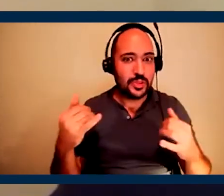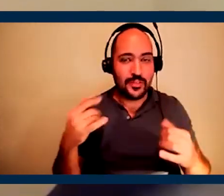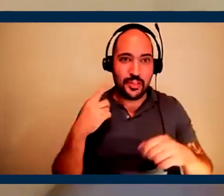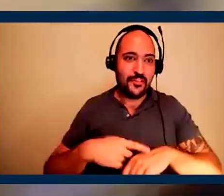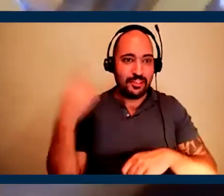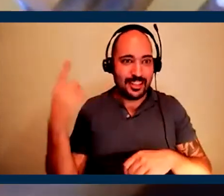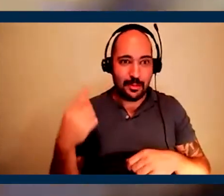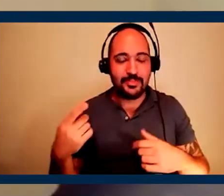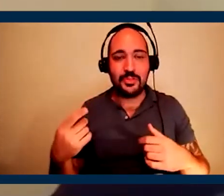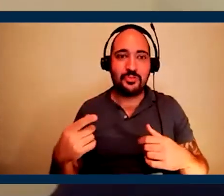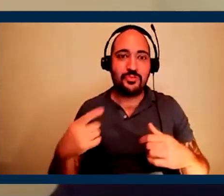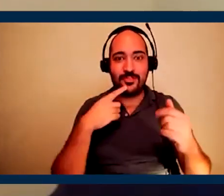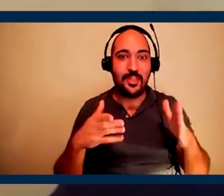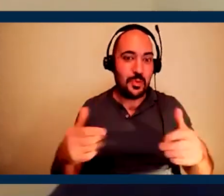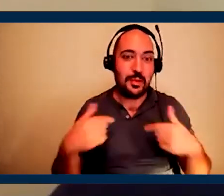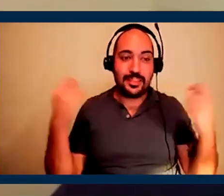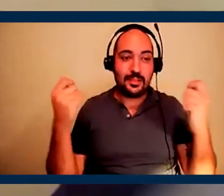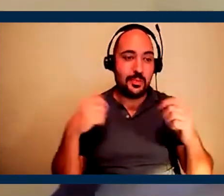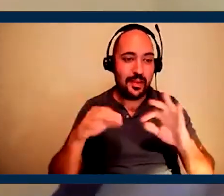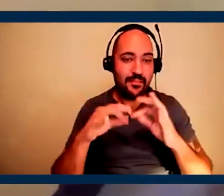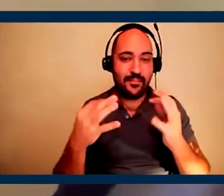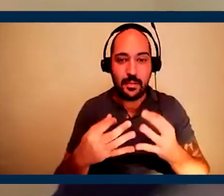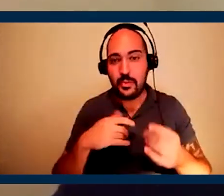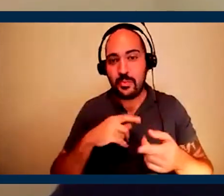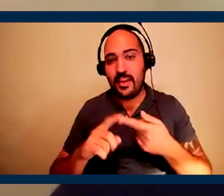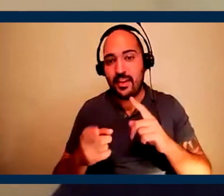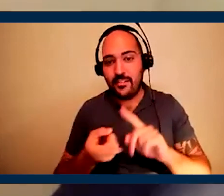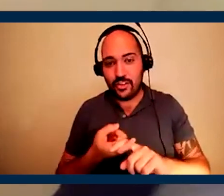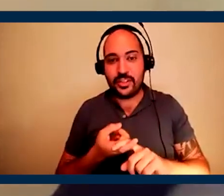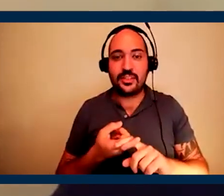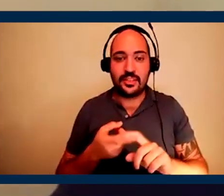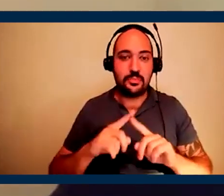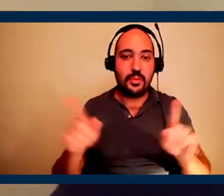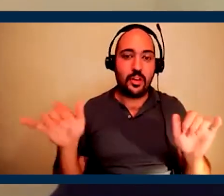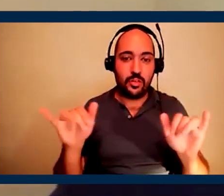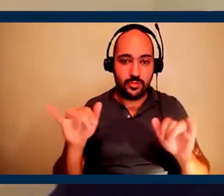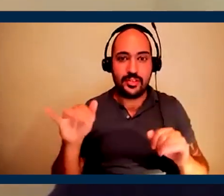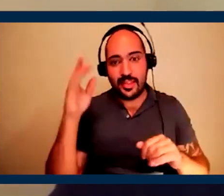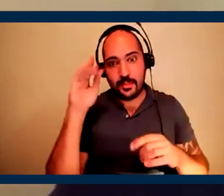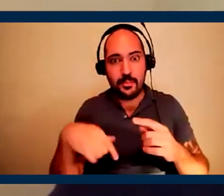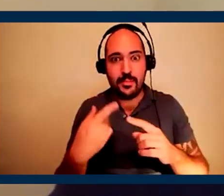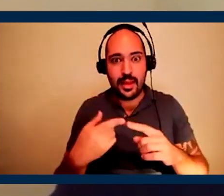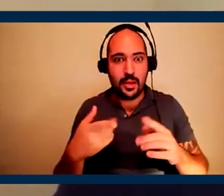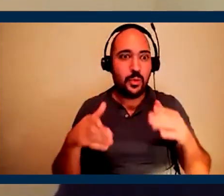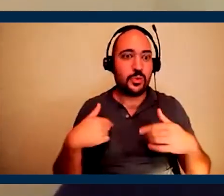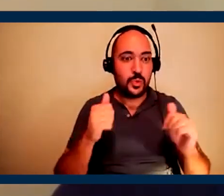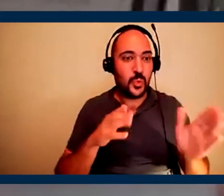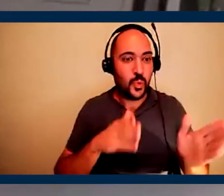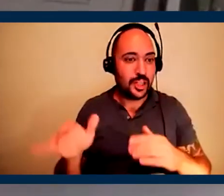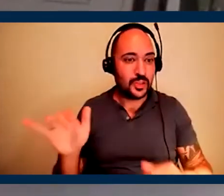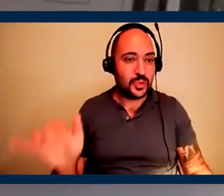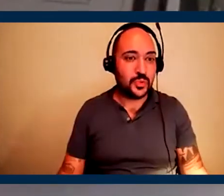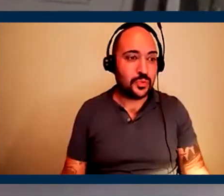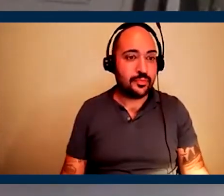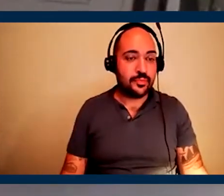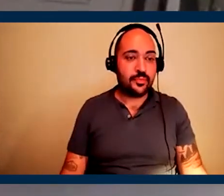So that's the way I'm celebrating with my family, with my friends, but also thinking about ways we can organize. And how can